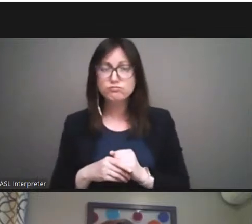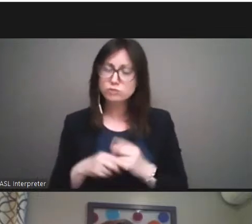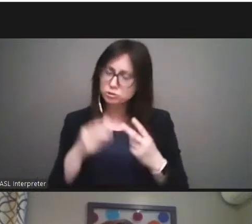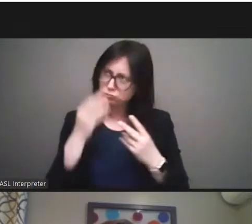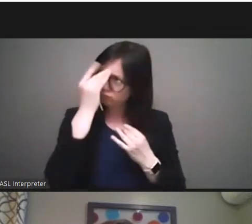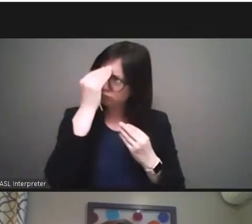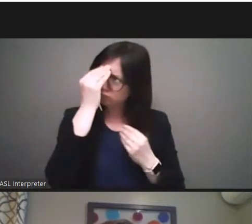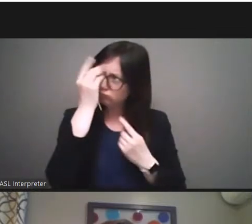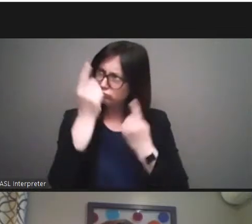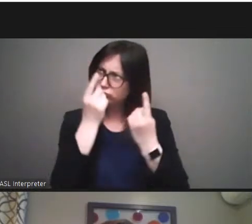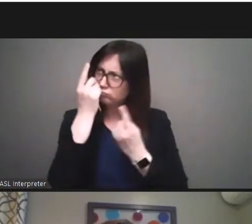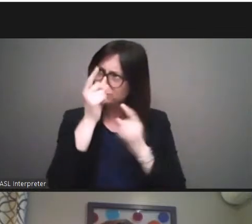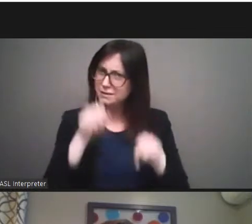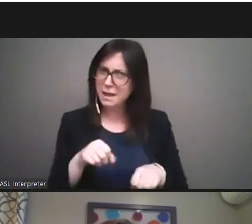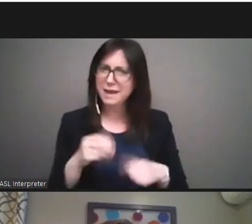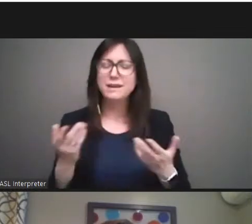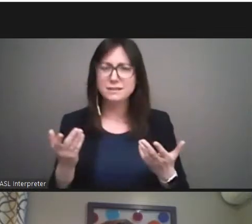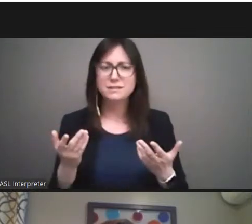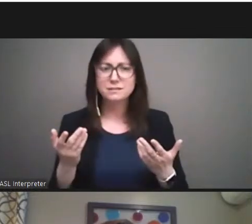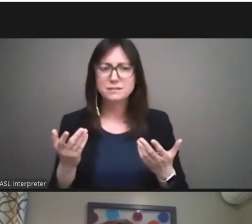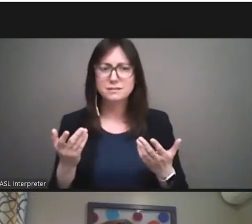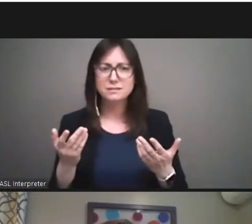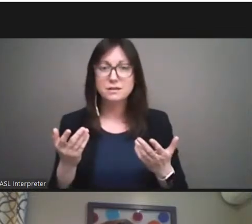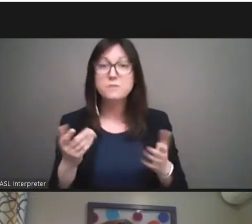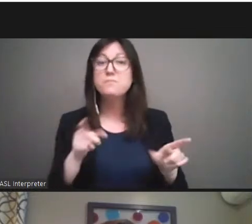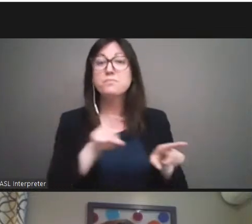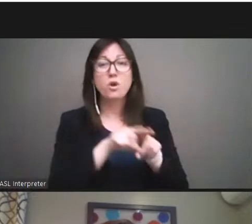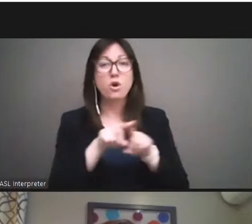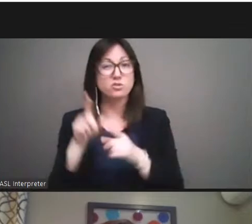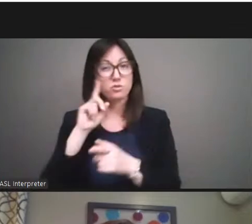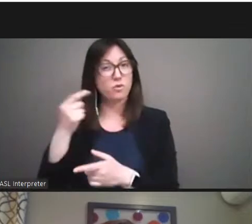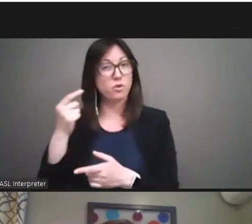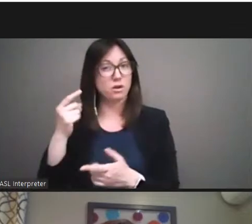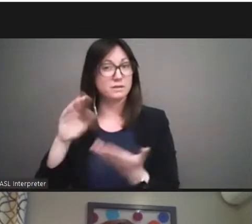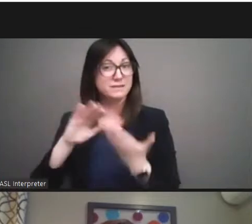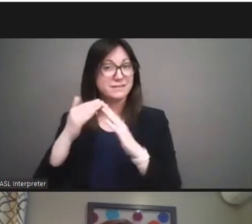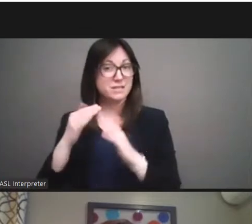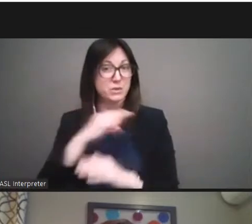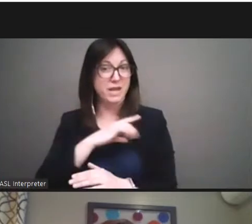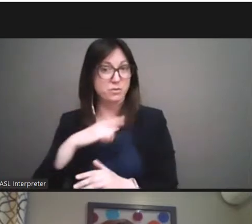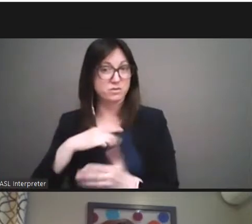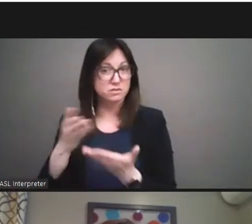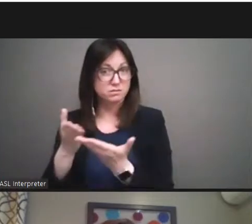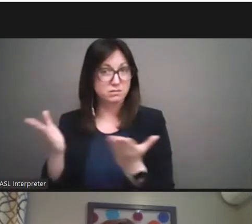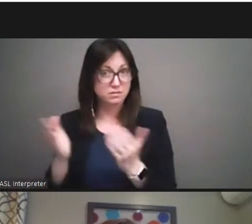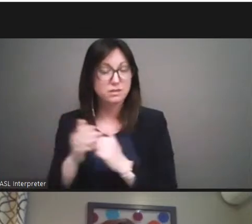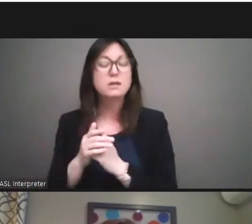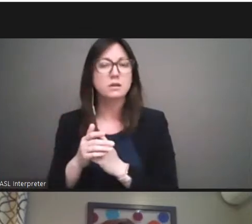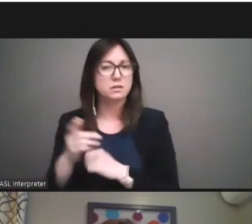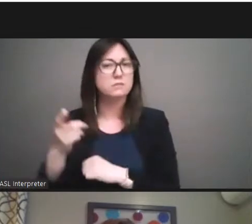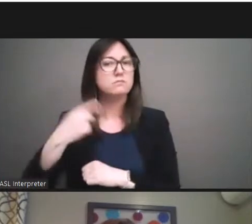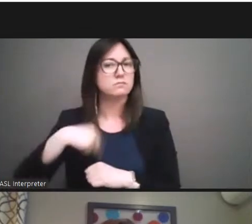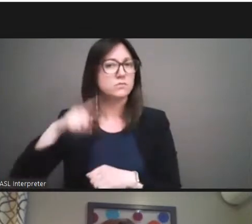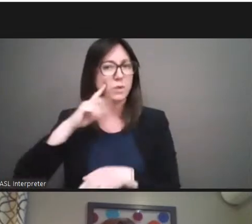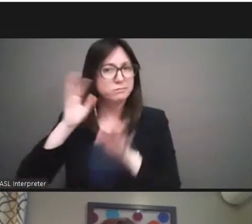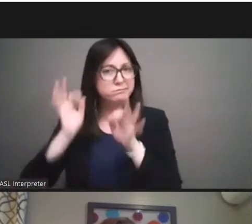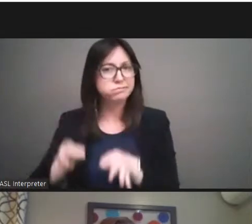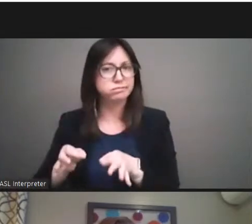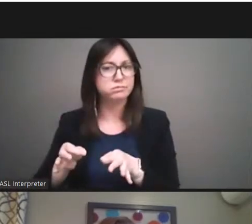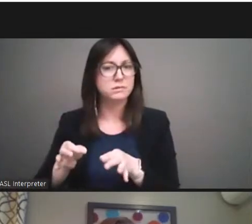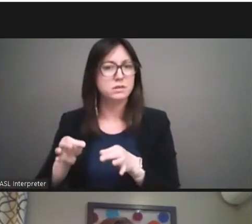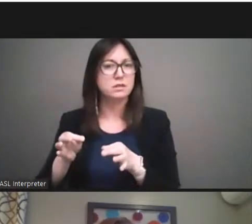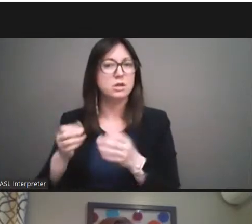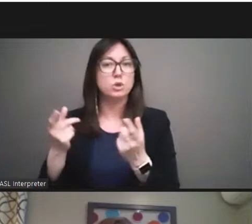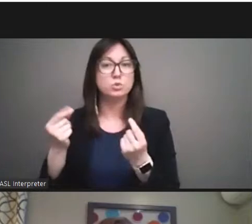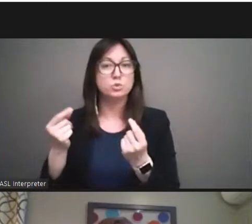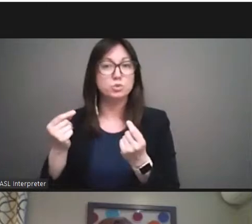I think it also, even in terms of council, we made it a priority to begin a